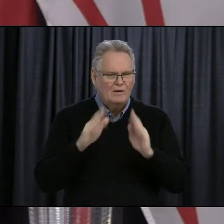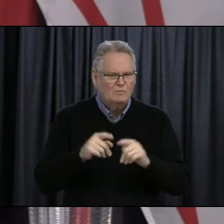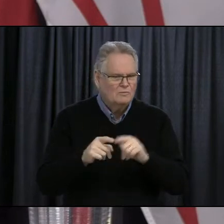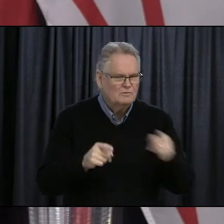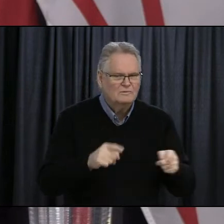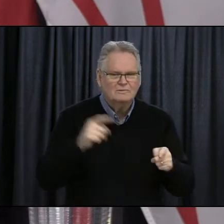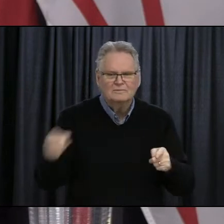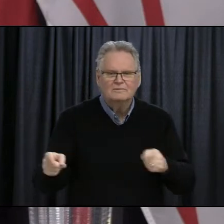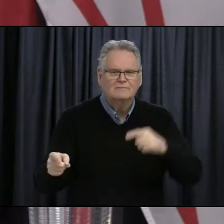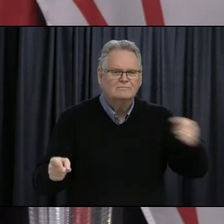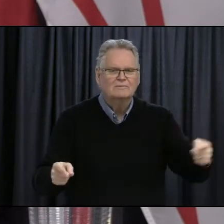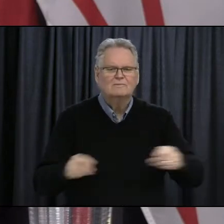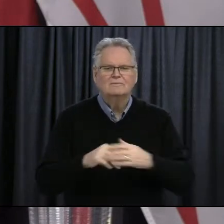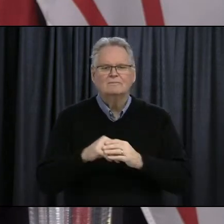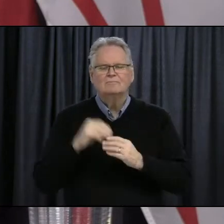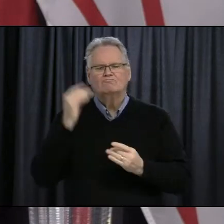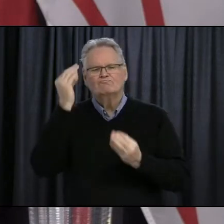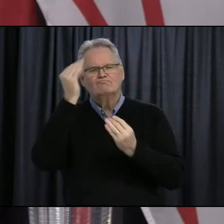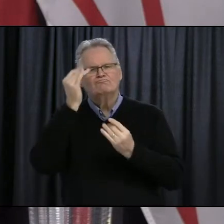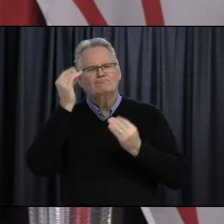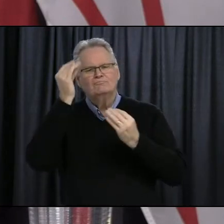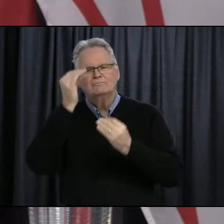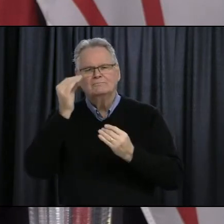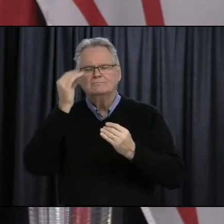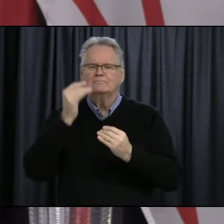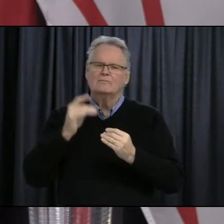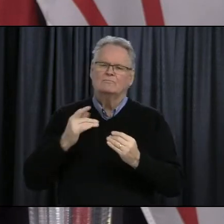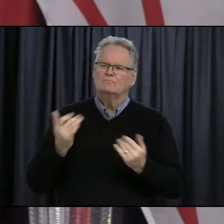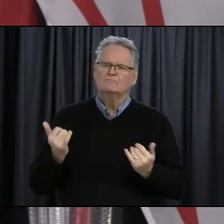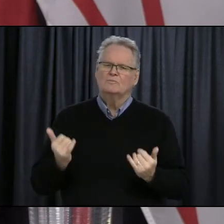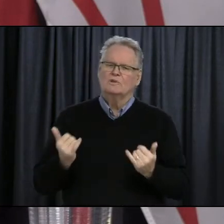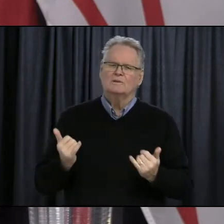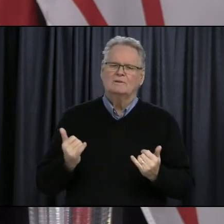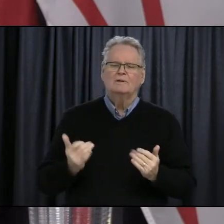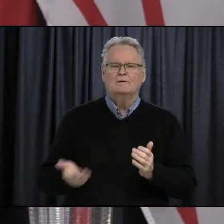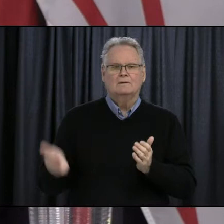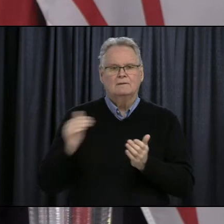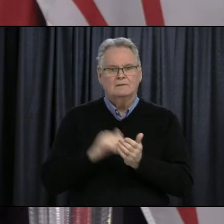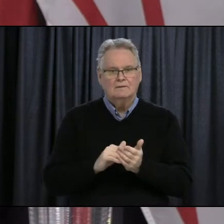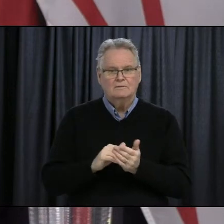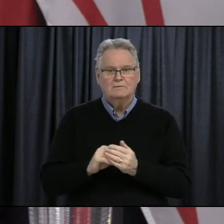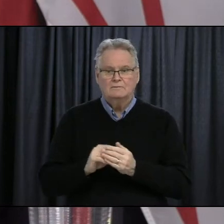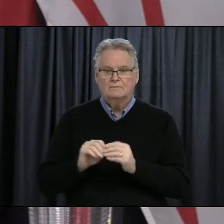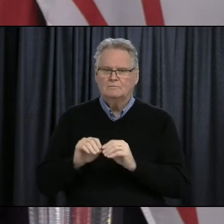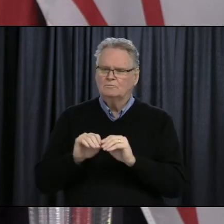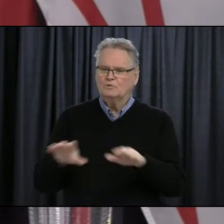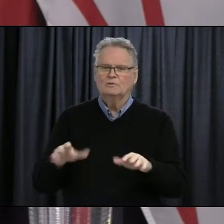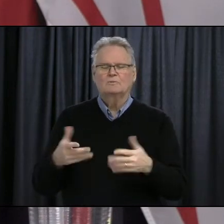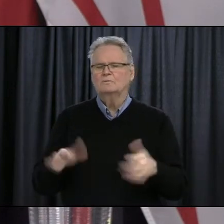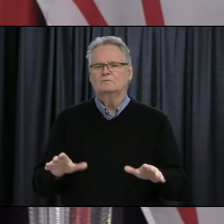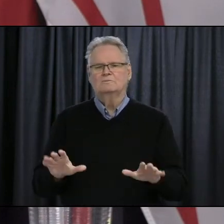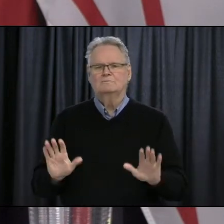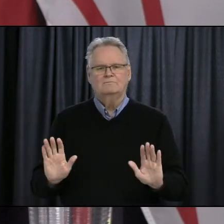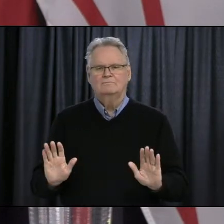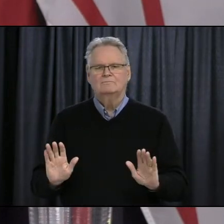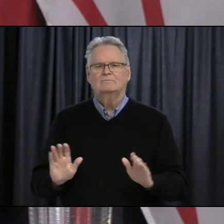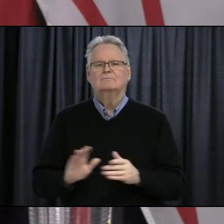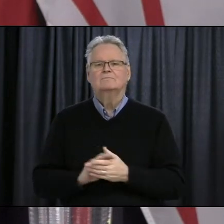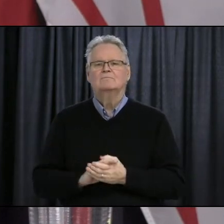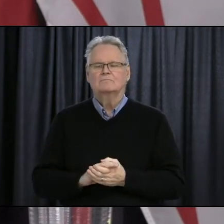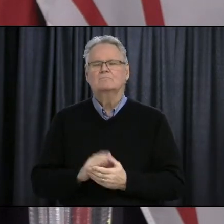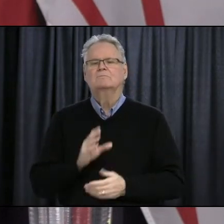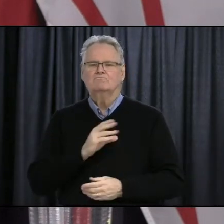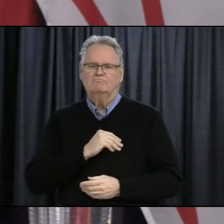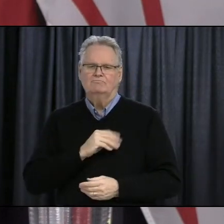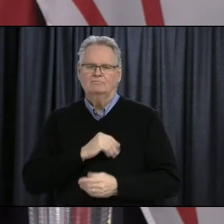be? And let's please let kindness be the only thing that spreads. With that, I'll turn it over to Dr. Haggie for some brief